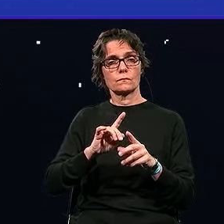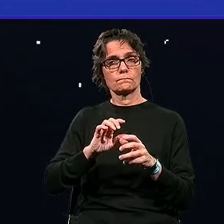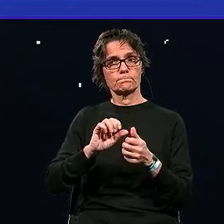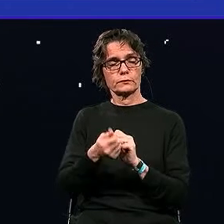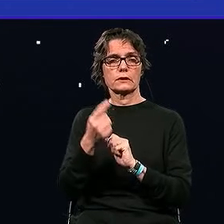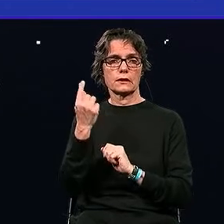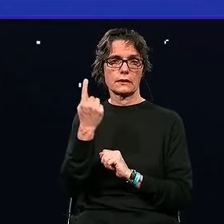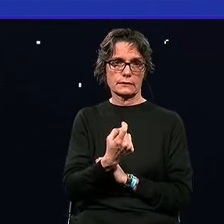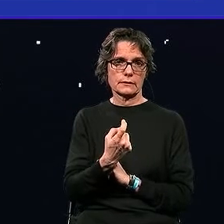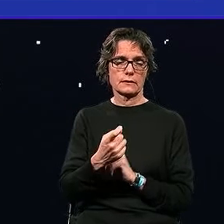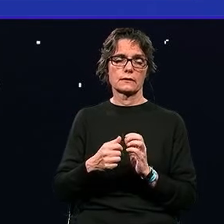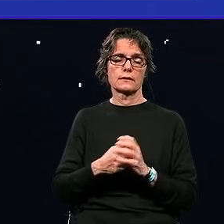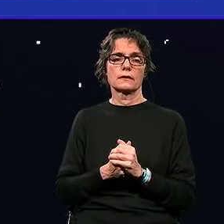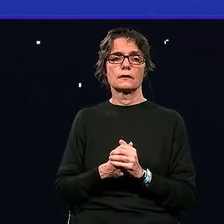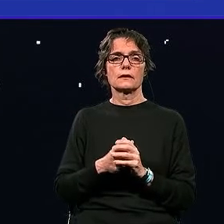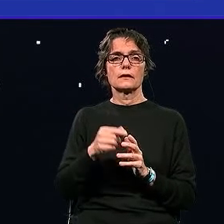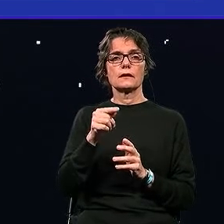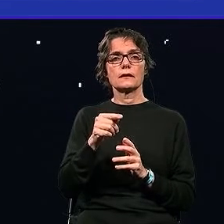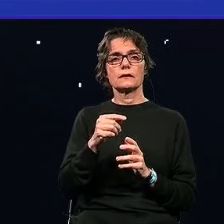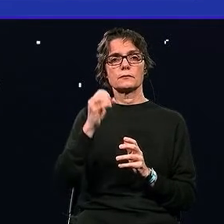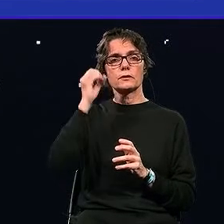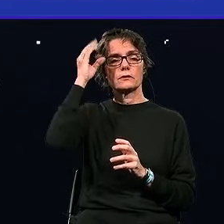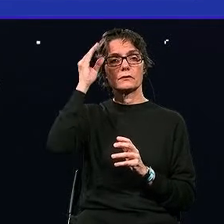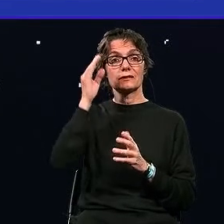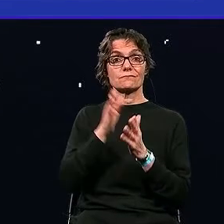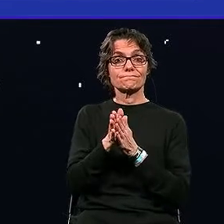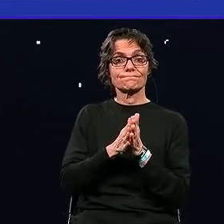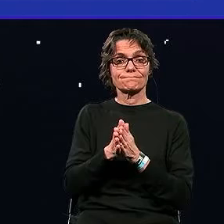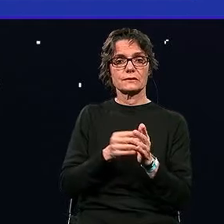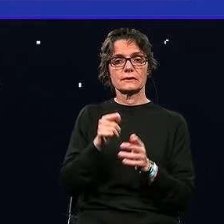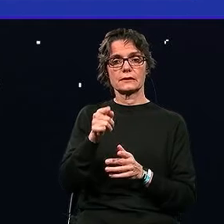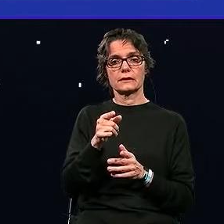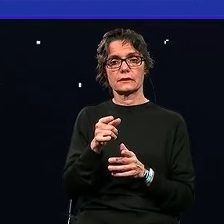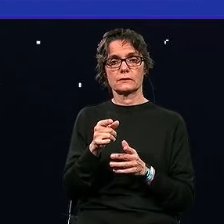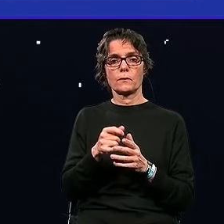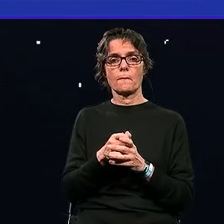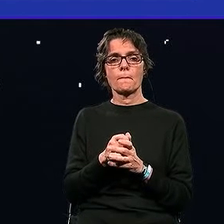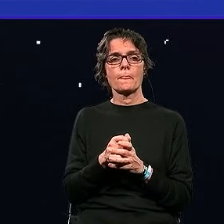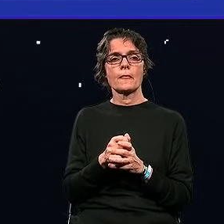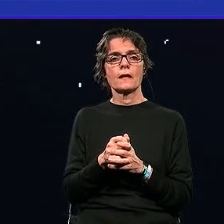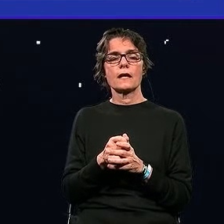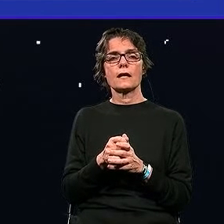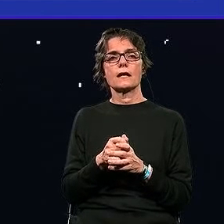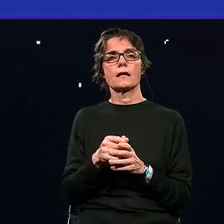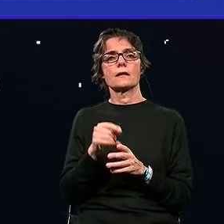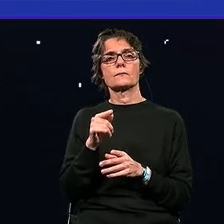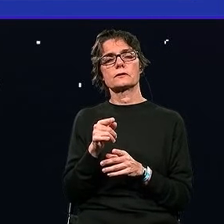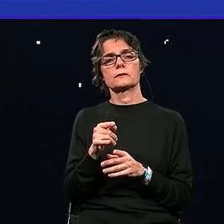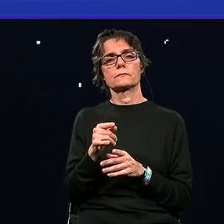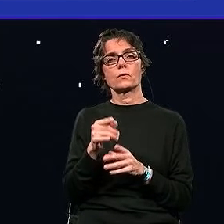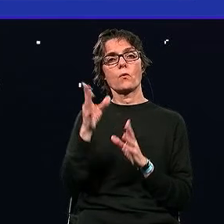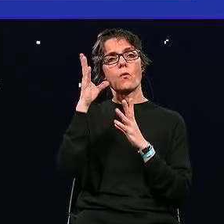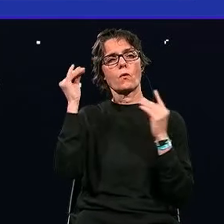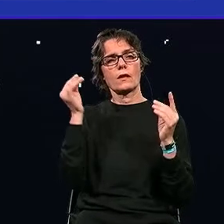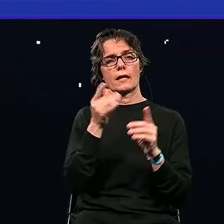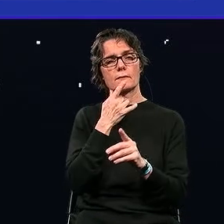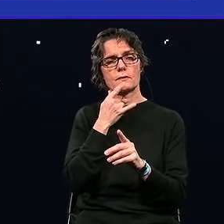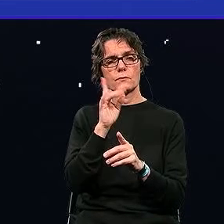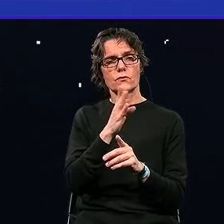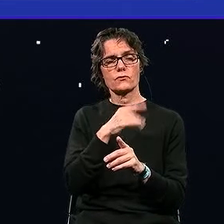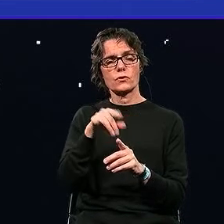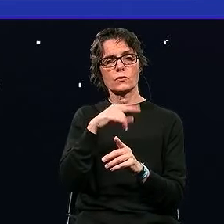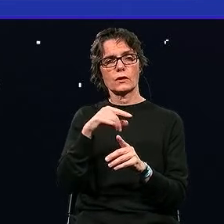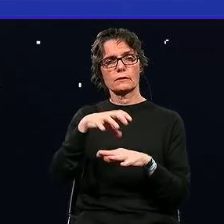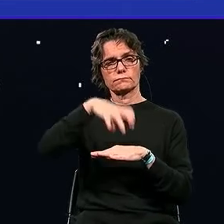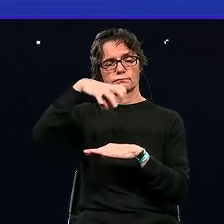really interesting example on intelligent use, and this is about commercial real estate. An office in the Netherlands realized that it didn't matter what they did with